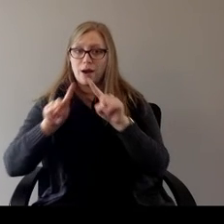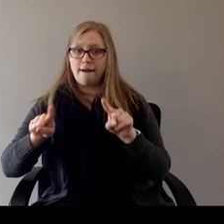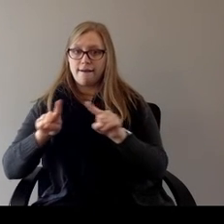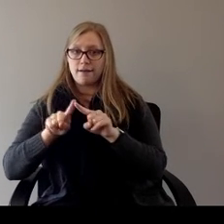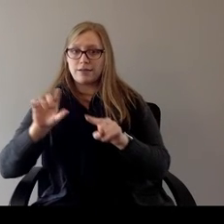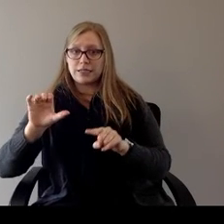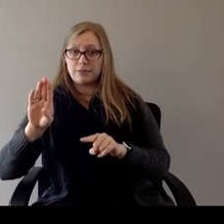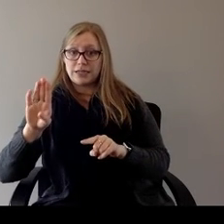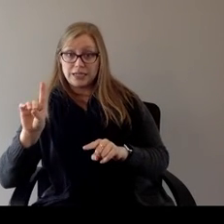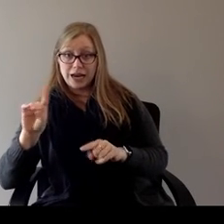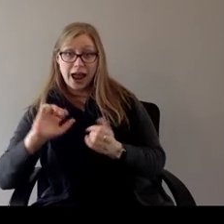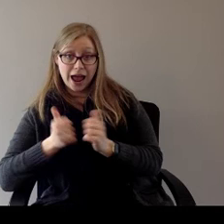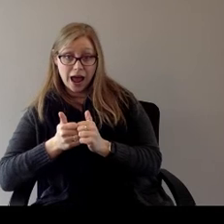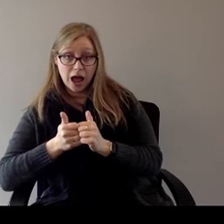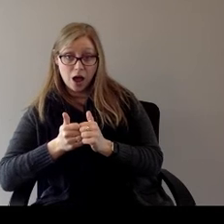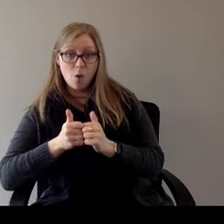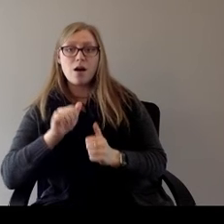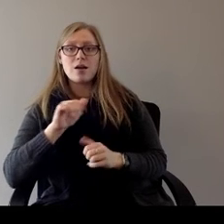angle side.